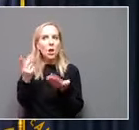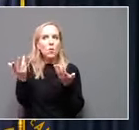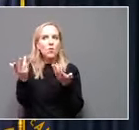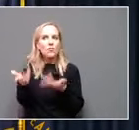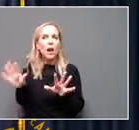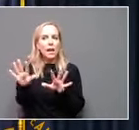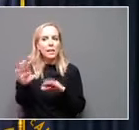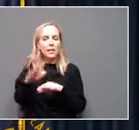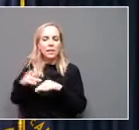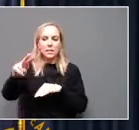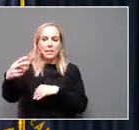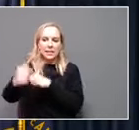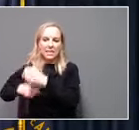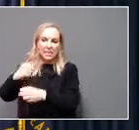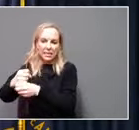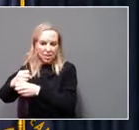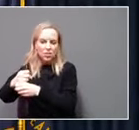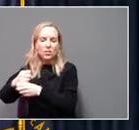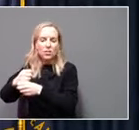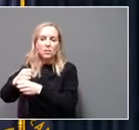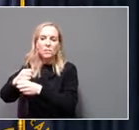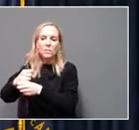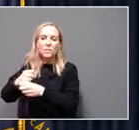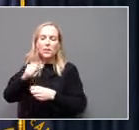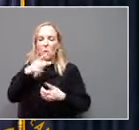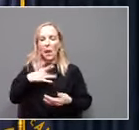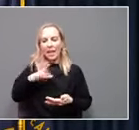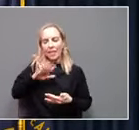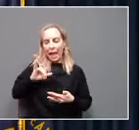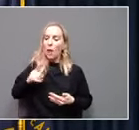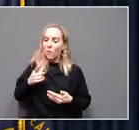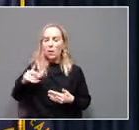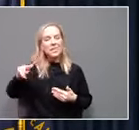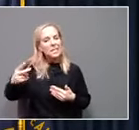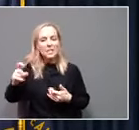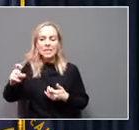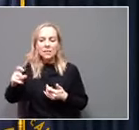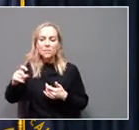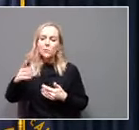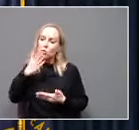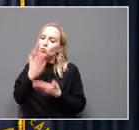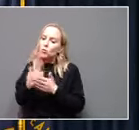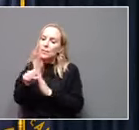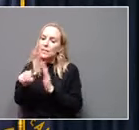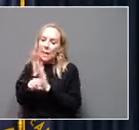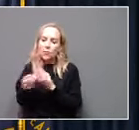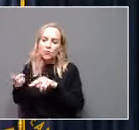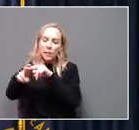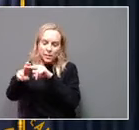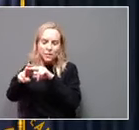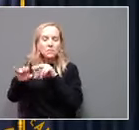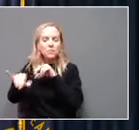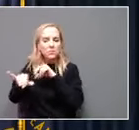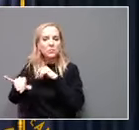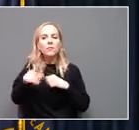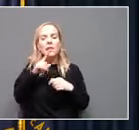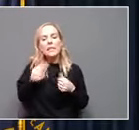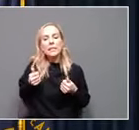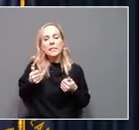year as opposed to the way they go about it, but there are good state raises there. I think that there are attempts,